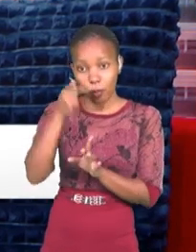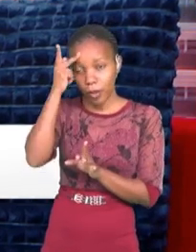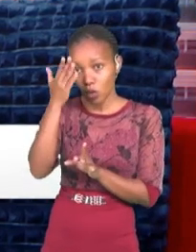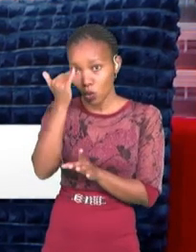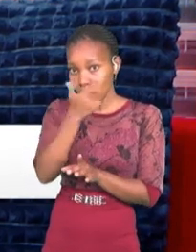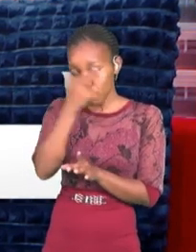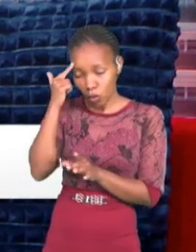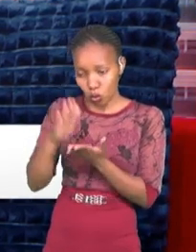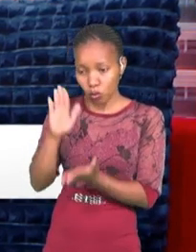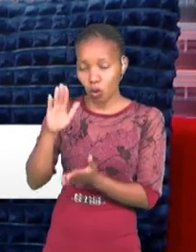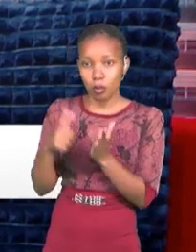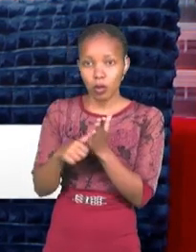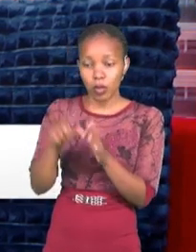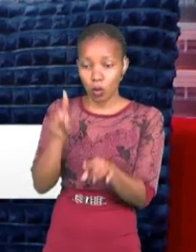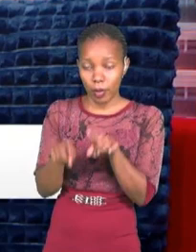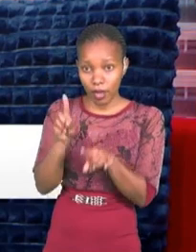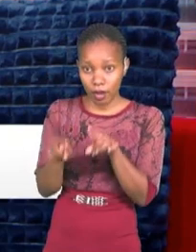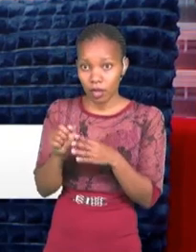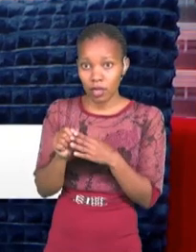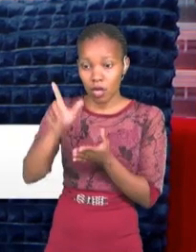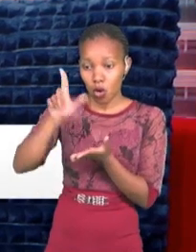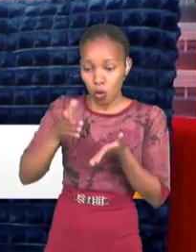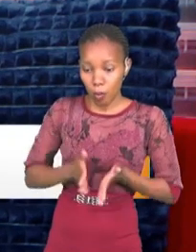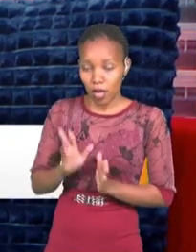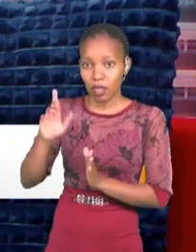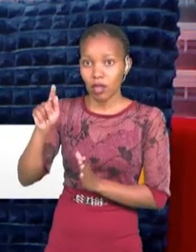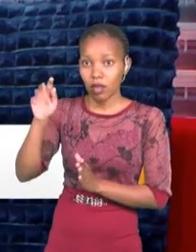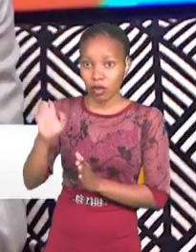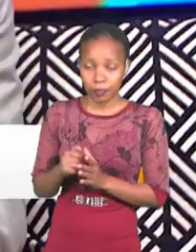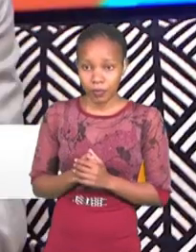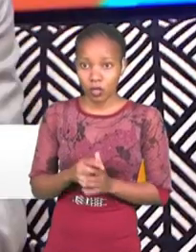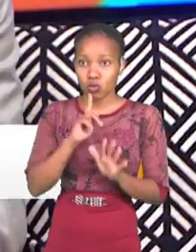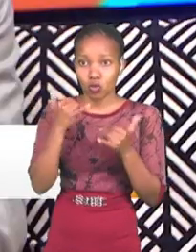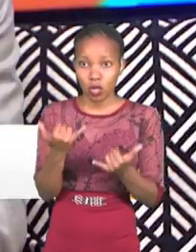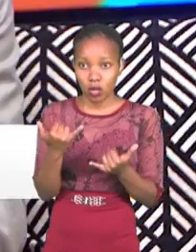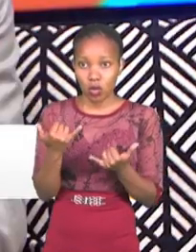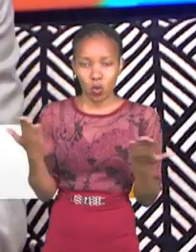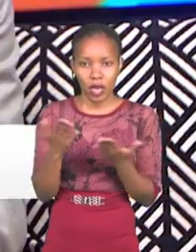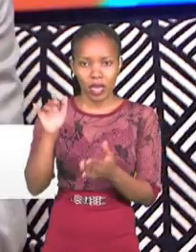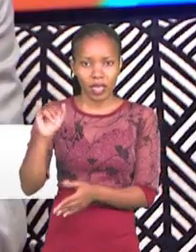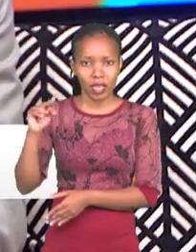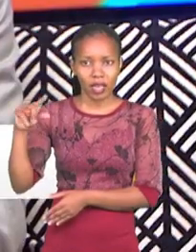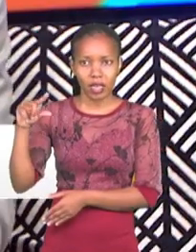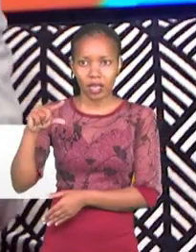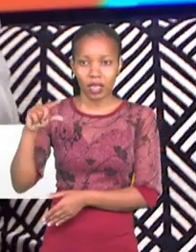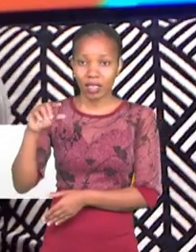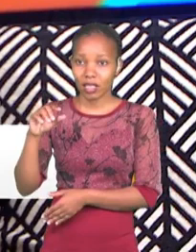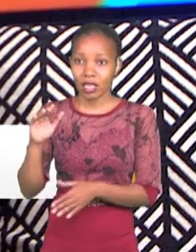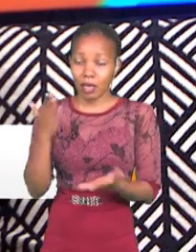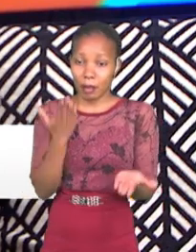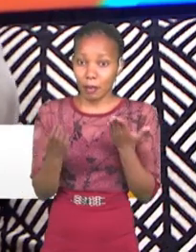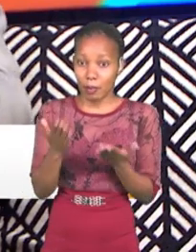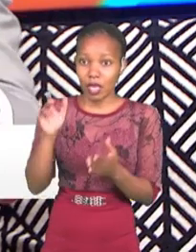have more complications compared to low birth weight and term babies. So is this where incubation comes in? Is there where